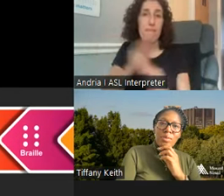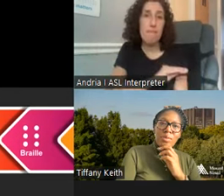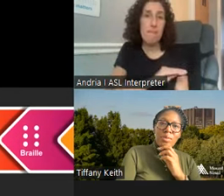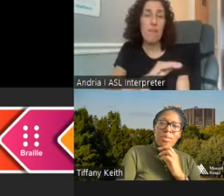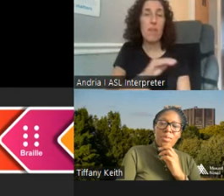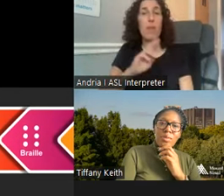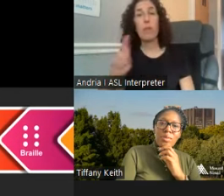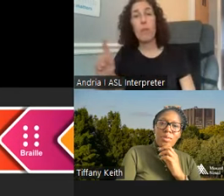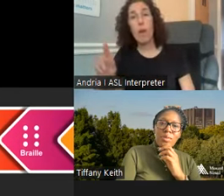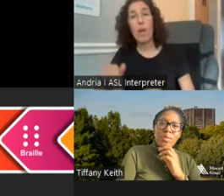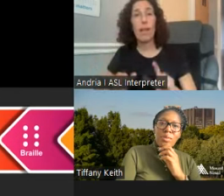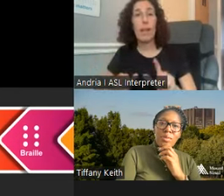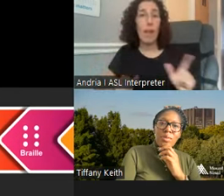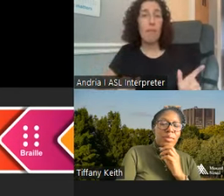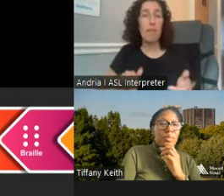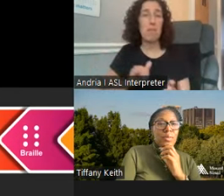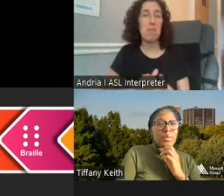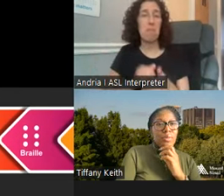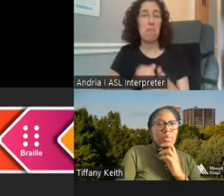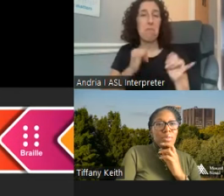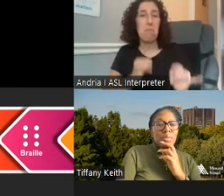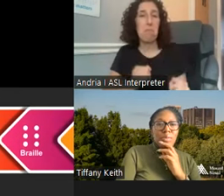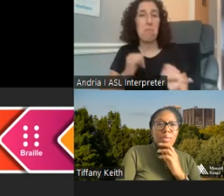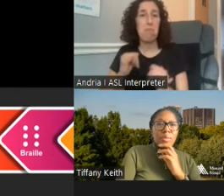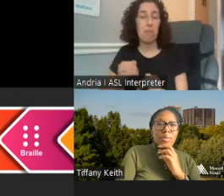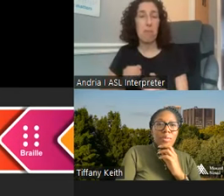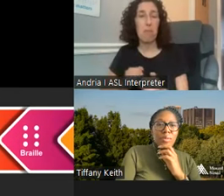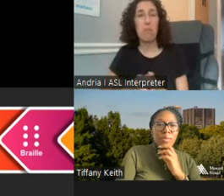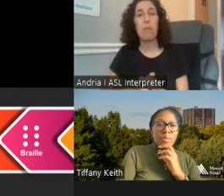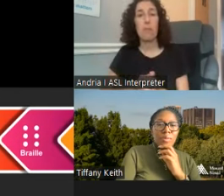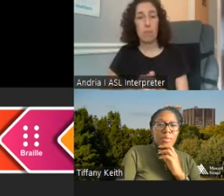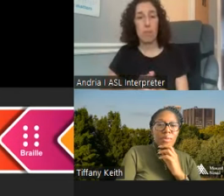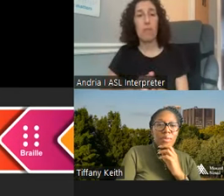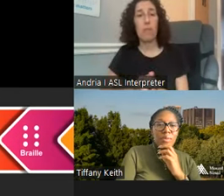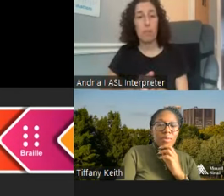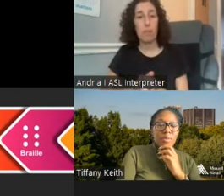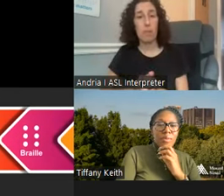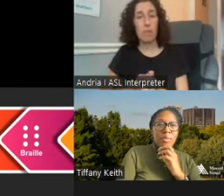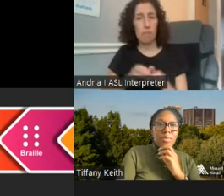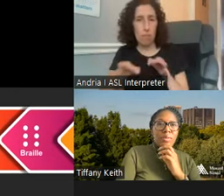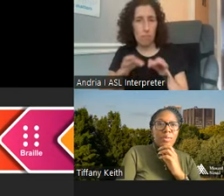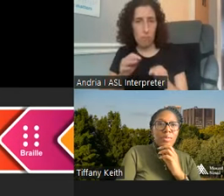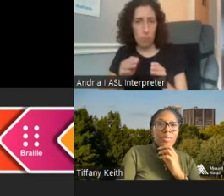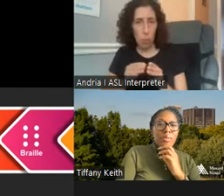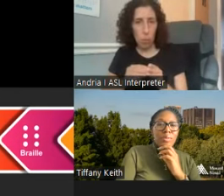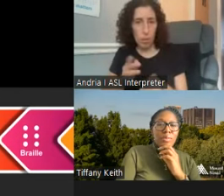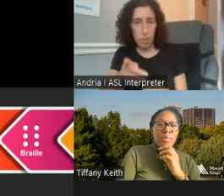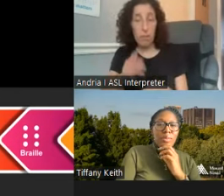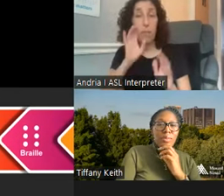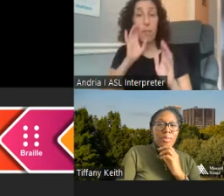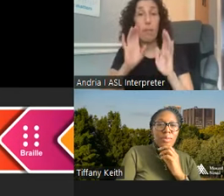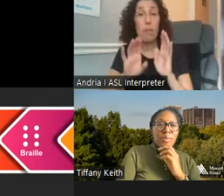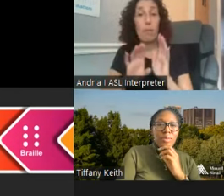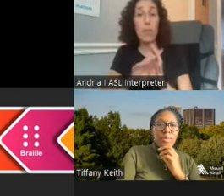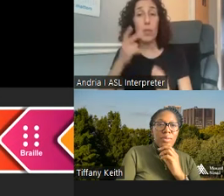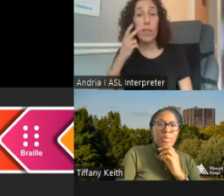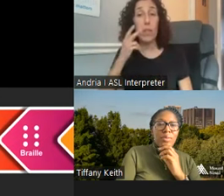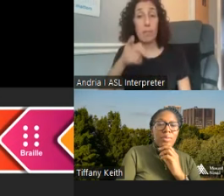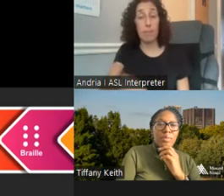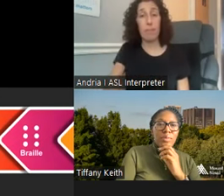Everybody's different. And so you want to make sure you find out. You want to keep your arm straight and down against your